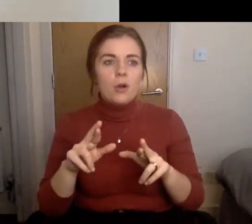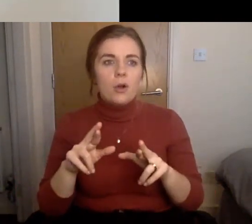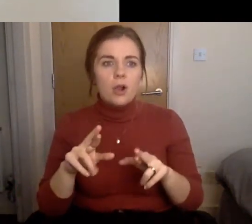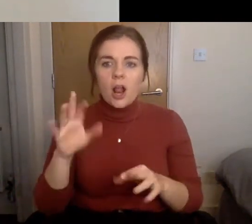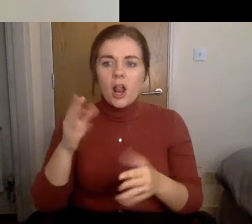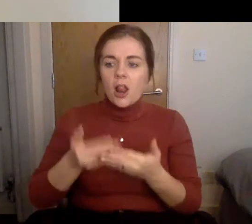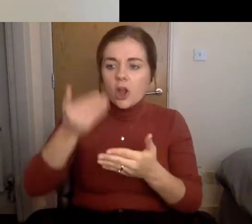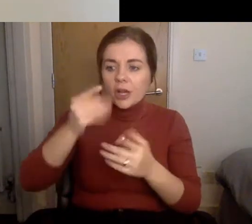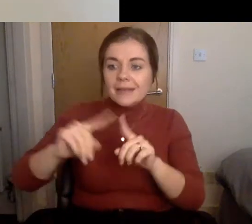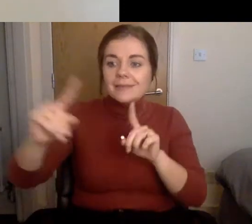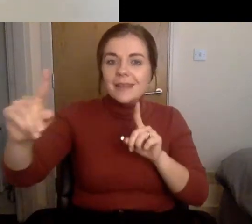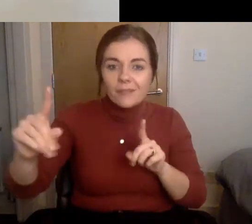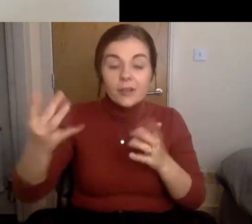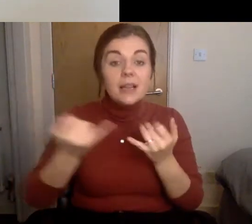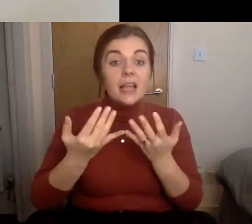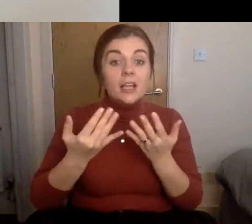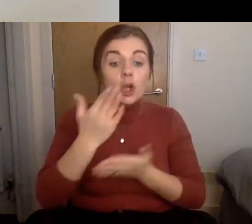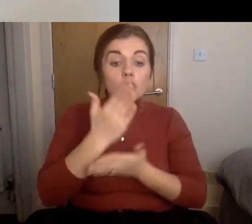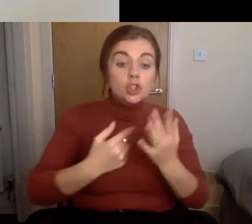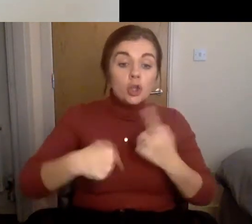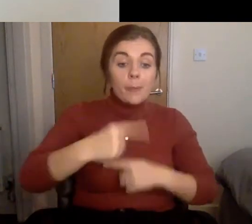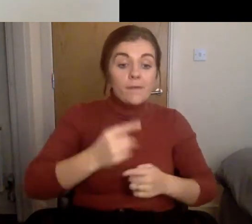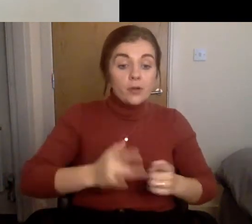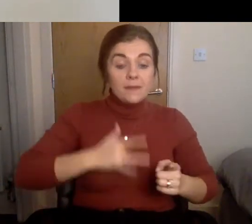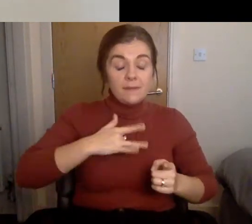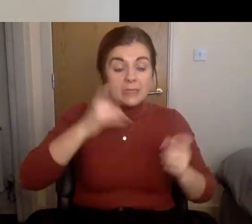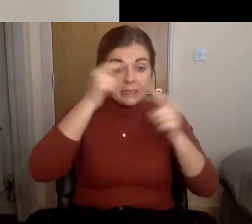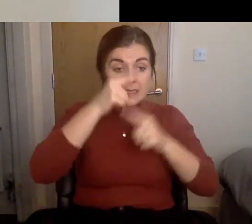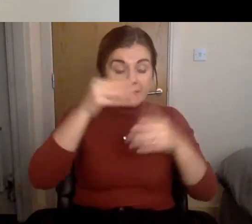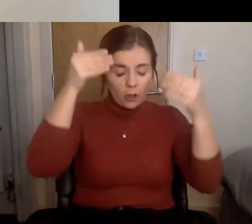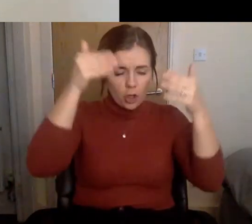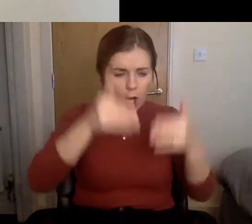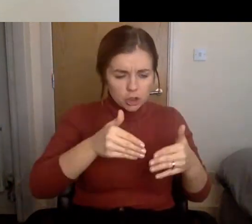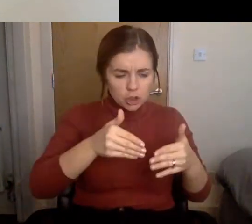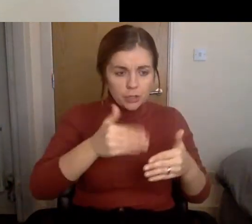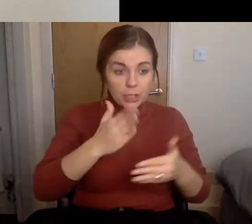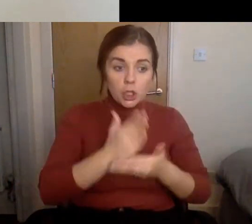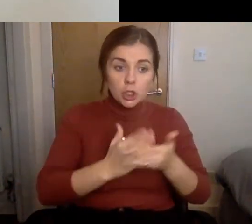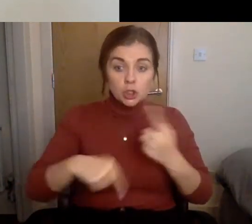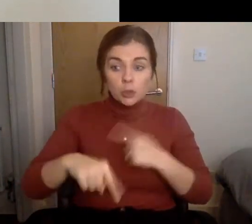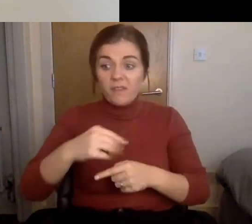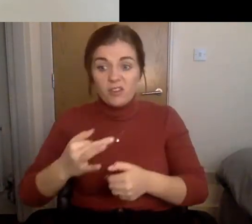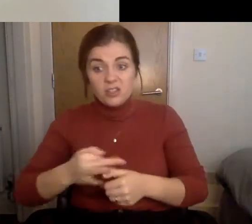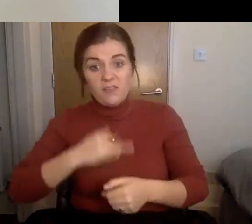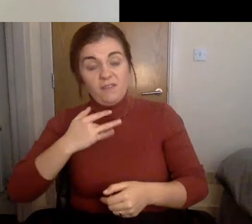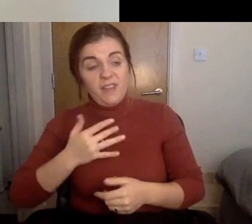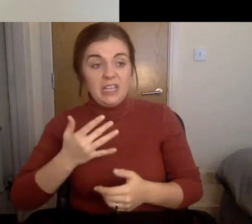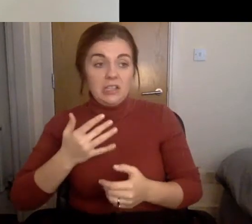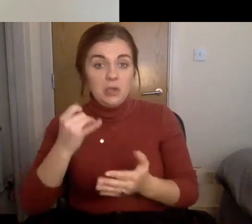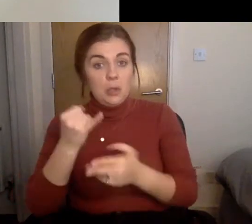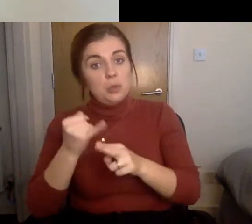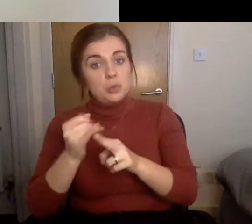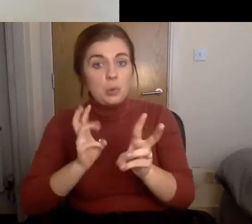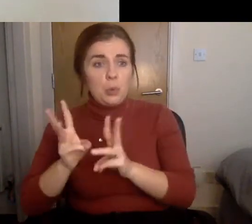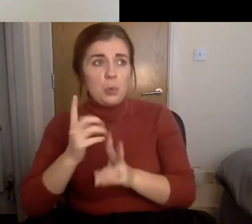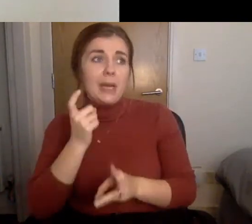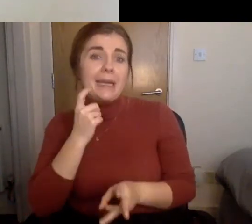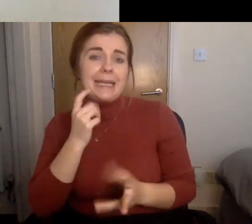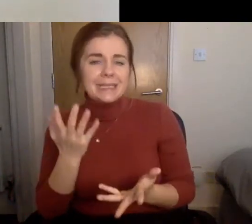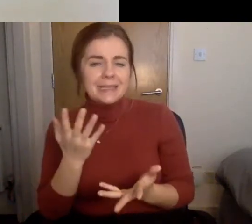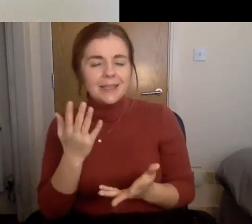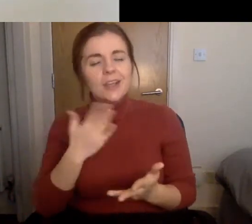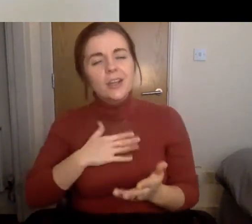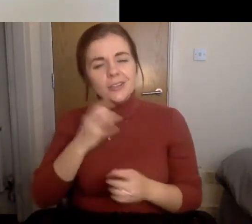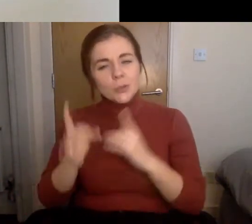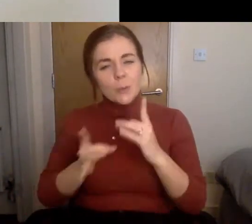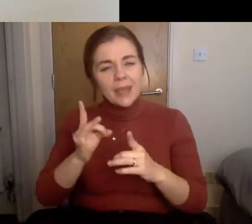differences. You'd say, well, some of us find it difficult to concentrate, some of us find schoolwork really easy, and just